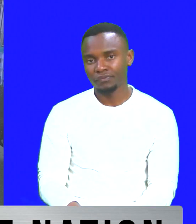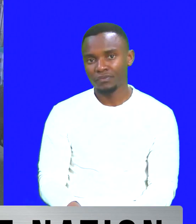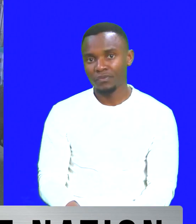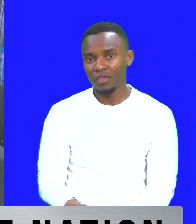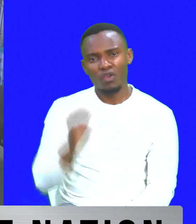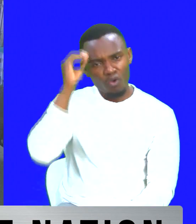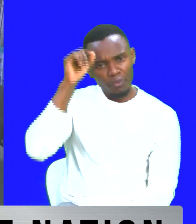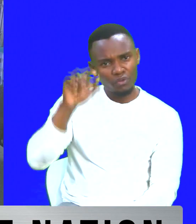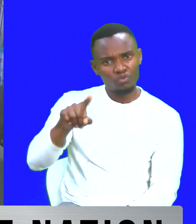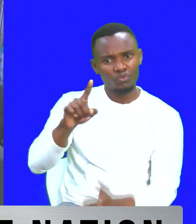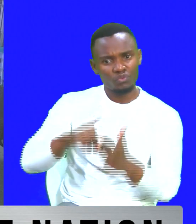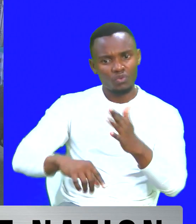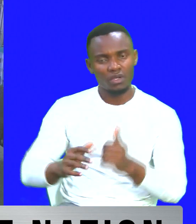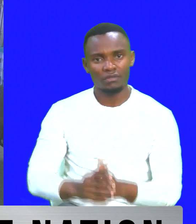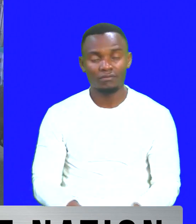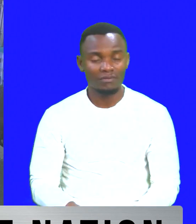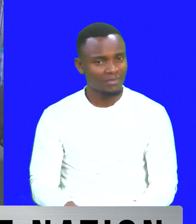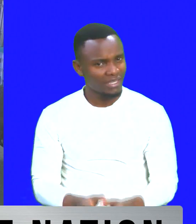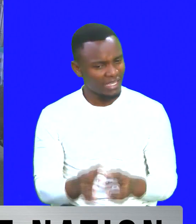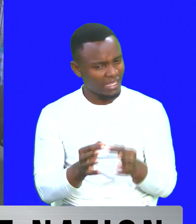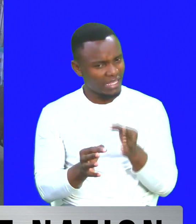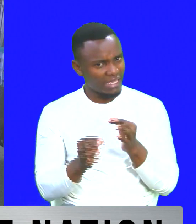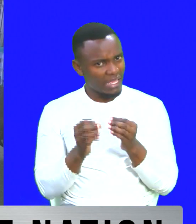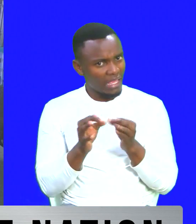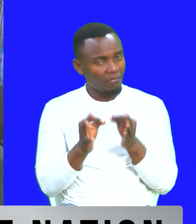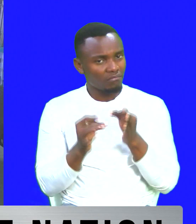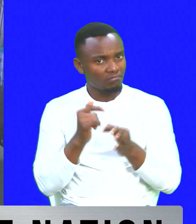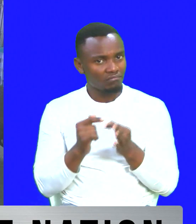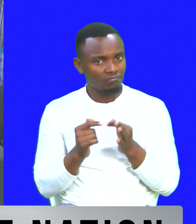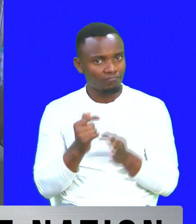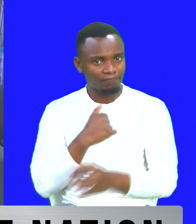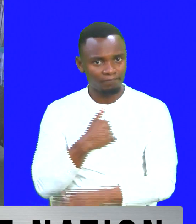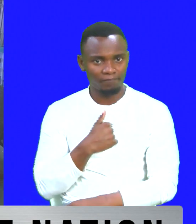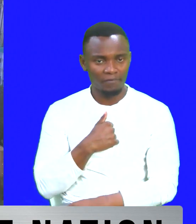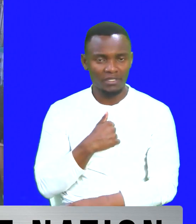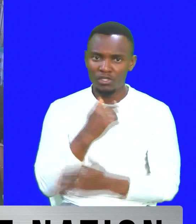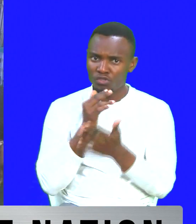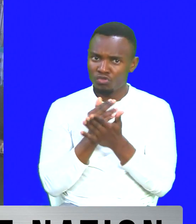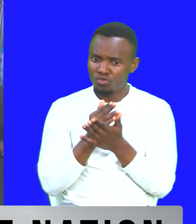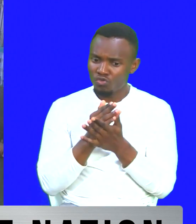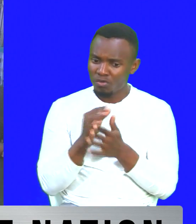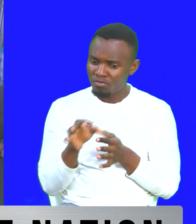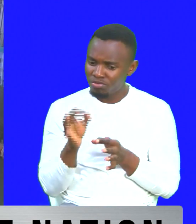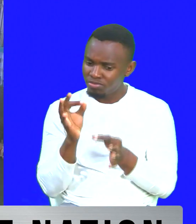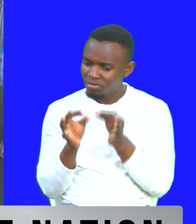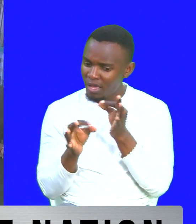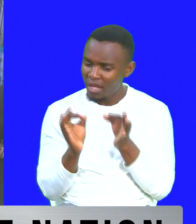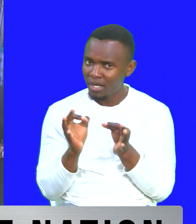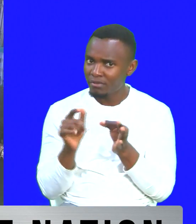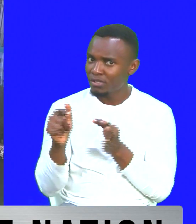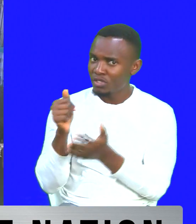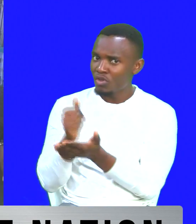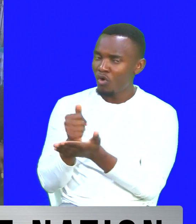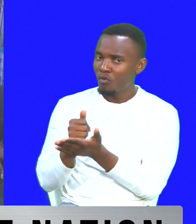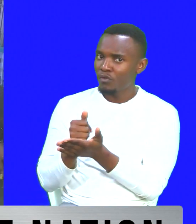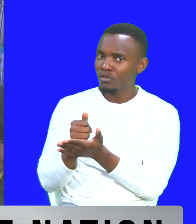I critically analyze this, the office of the prime cabinet